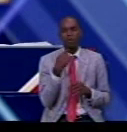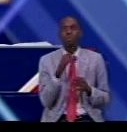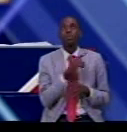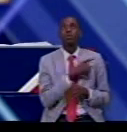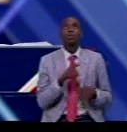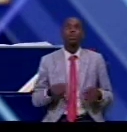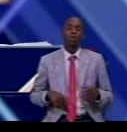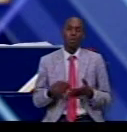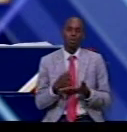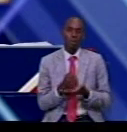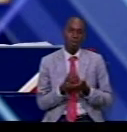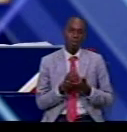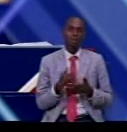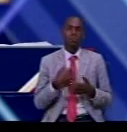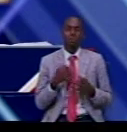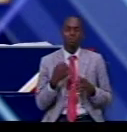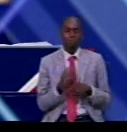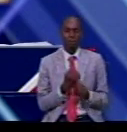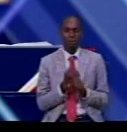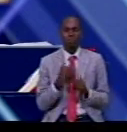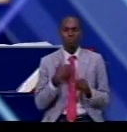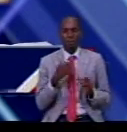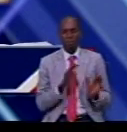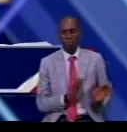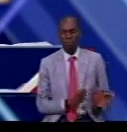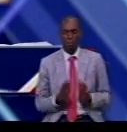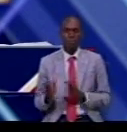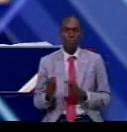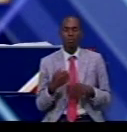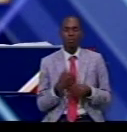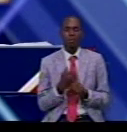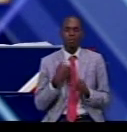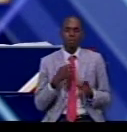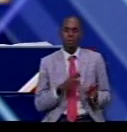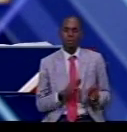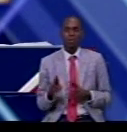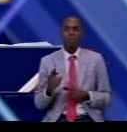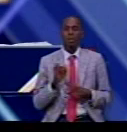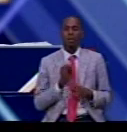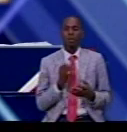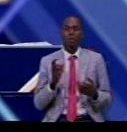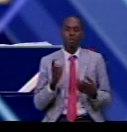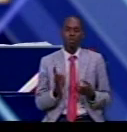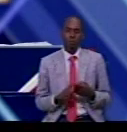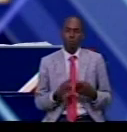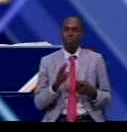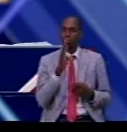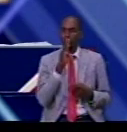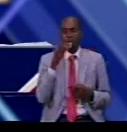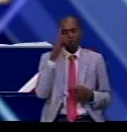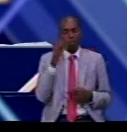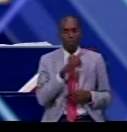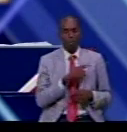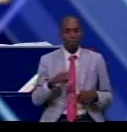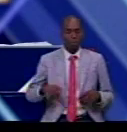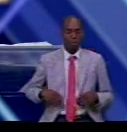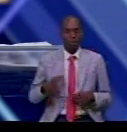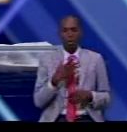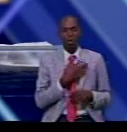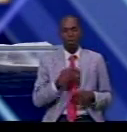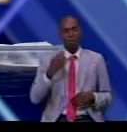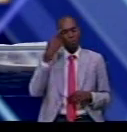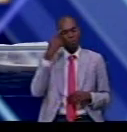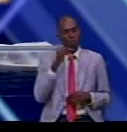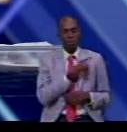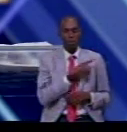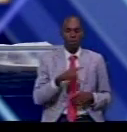me. Get me ready. Get me prepared. I want to live for the Lord and for the Lord alone. This is